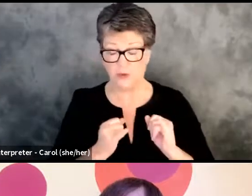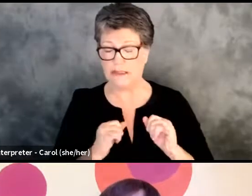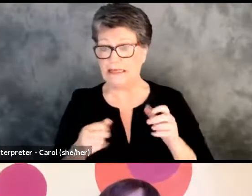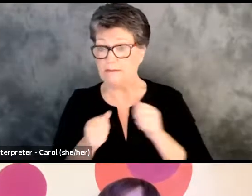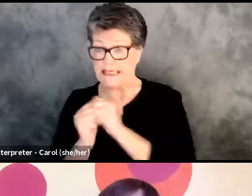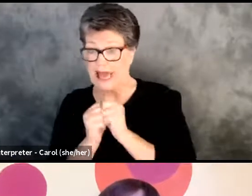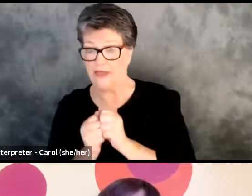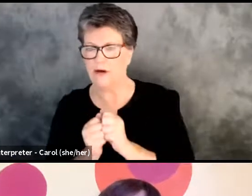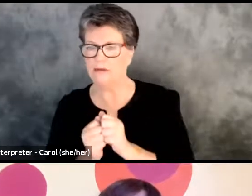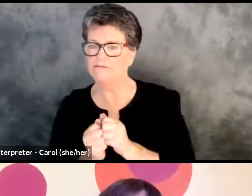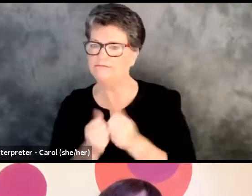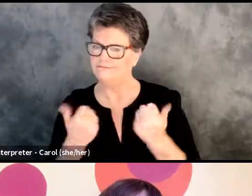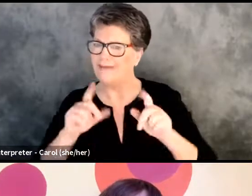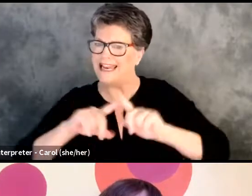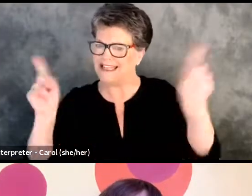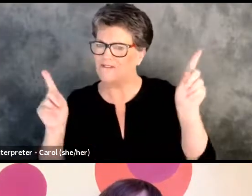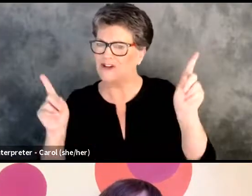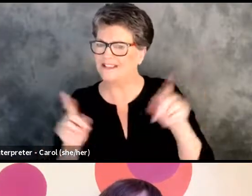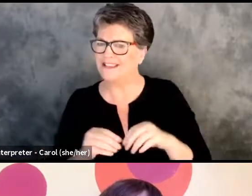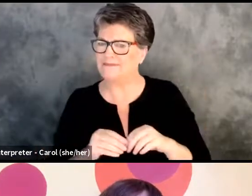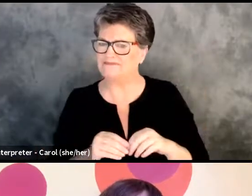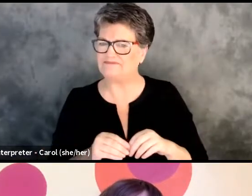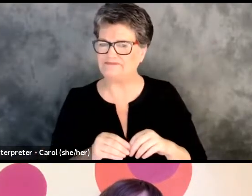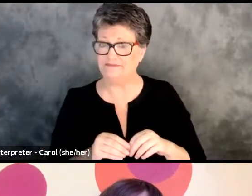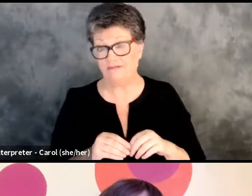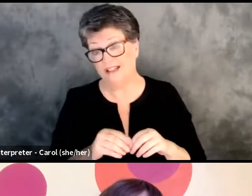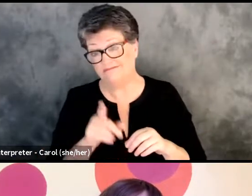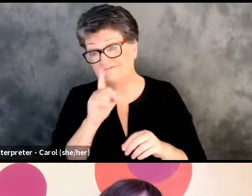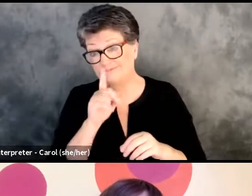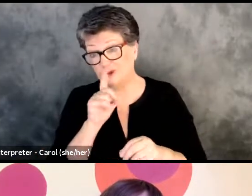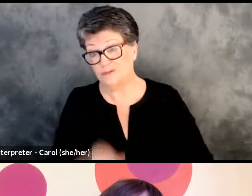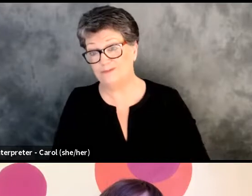difference. And I think that's completely true.